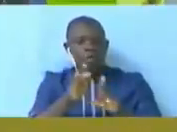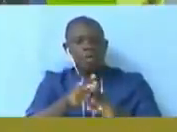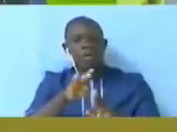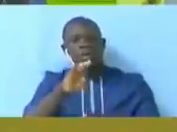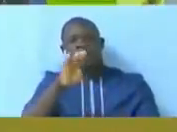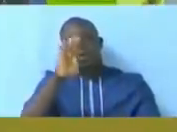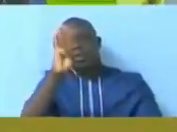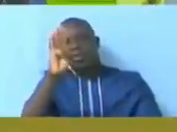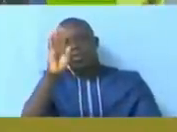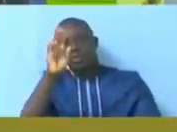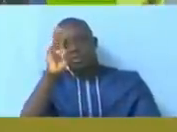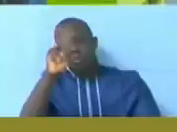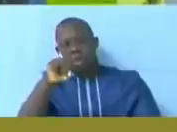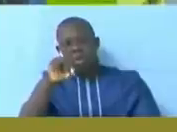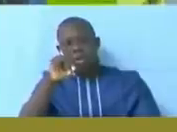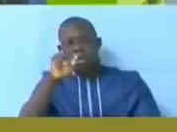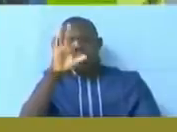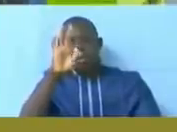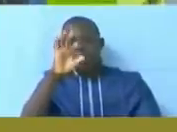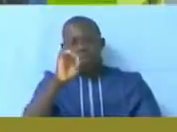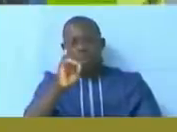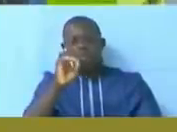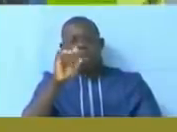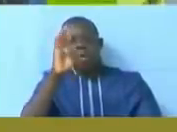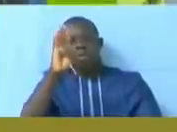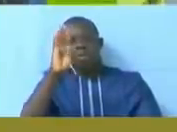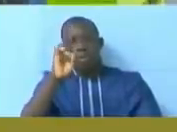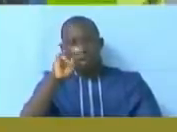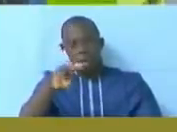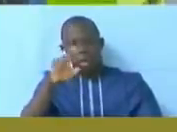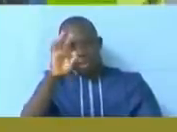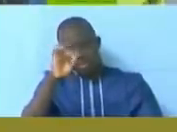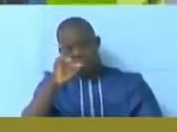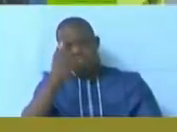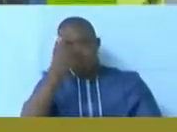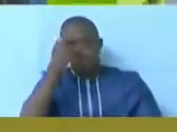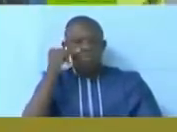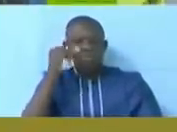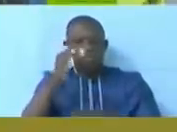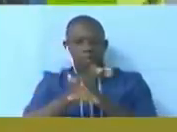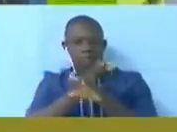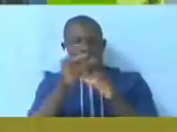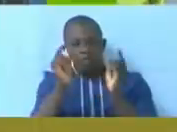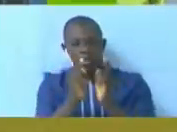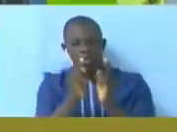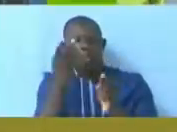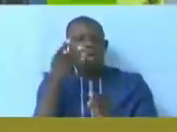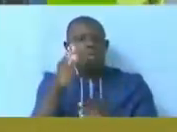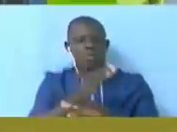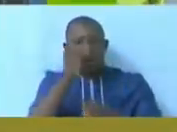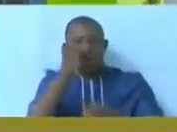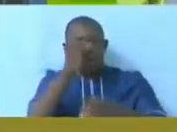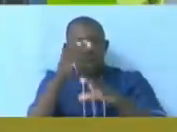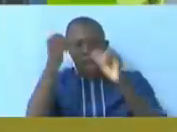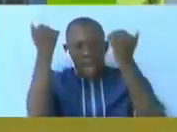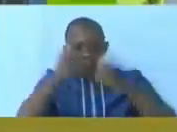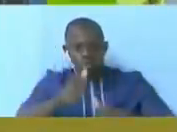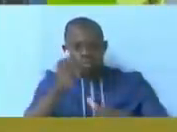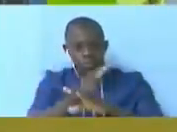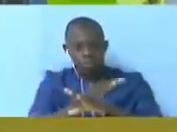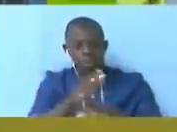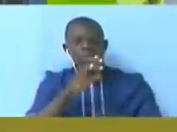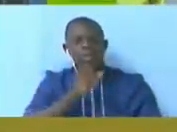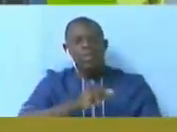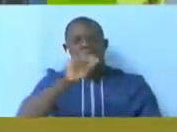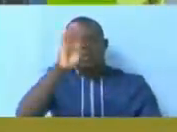osiyama fengo me alonko awanyar ta Bonto sadodo. When this Ghanaian incident happened. During Ghanaian banku dingo molla en kuketa. Mr. Baji was not in